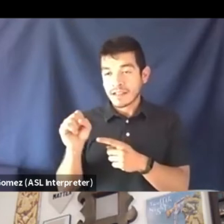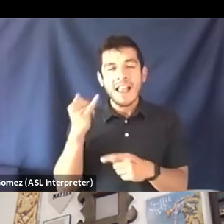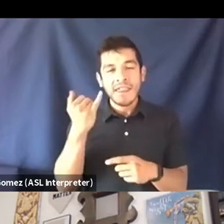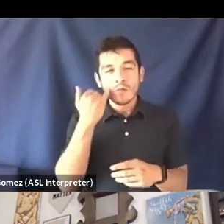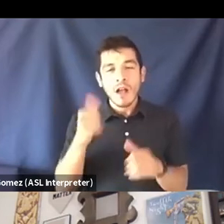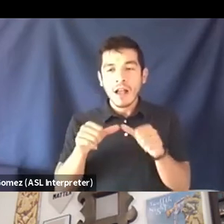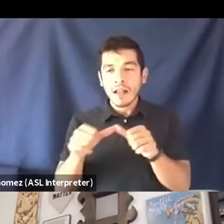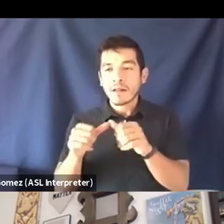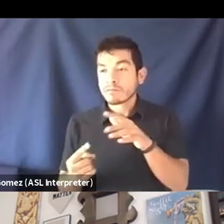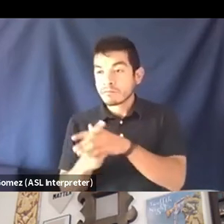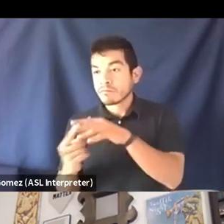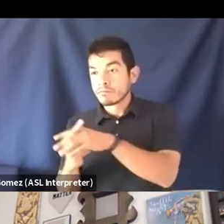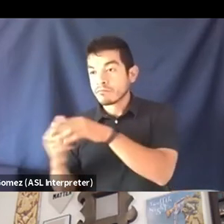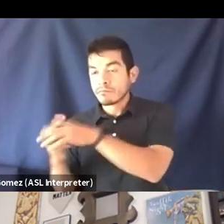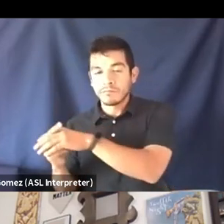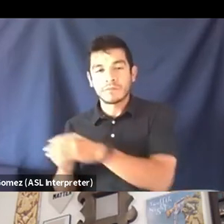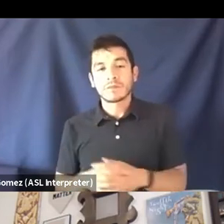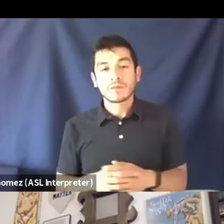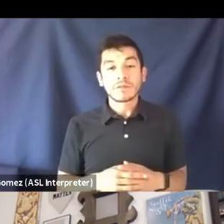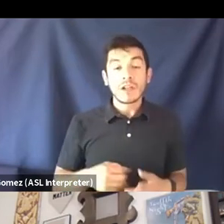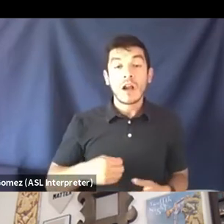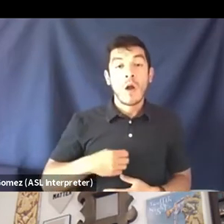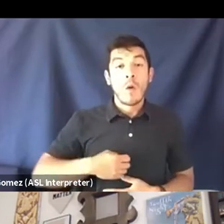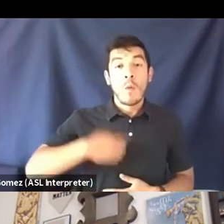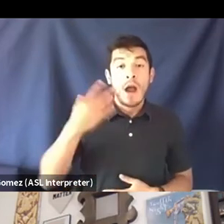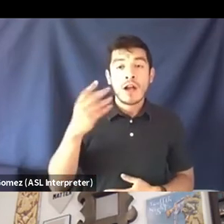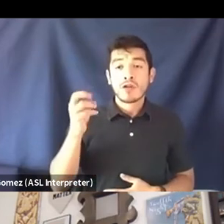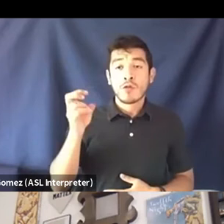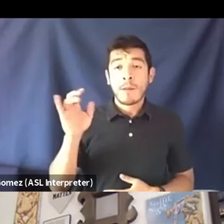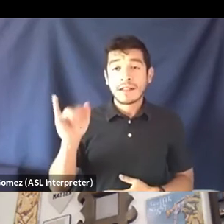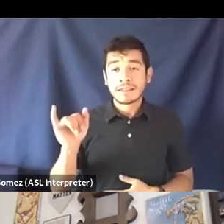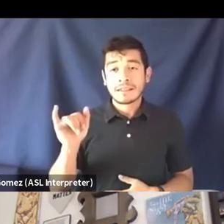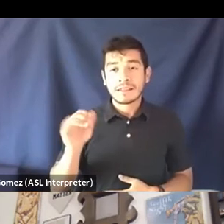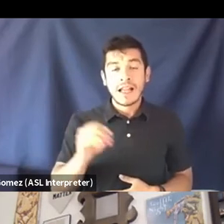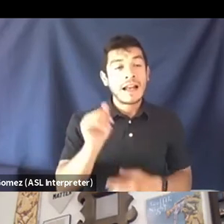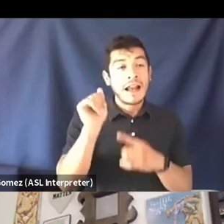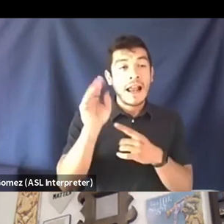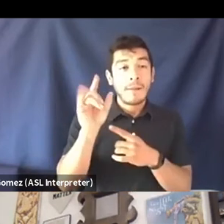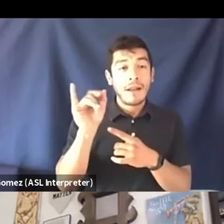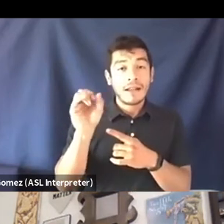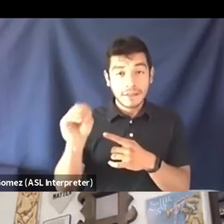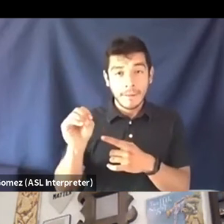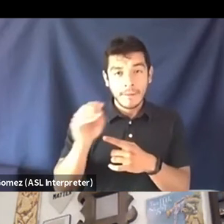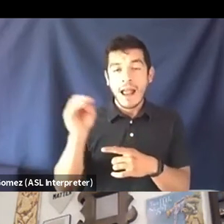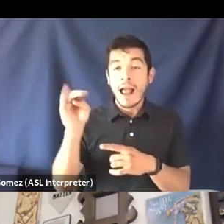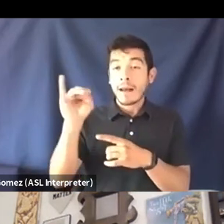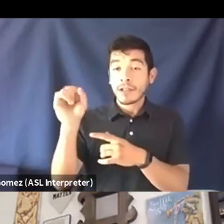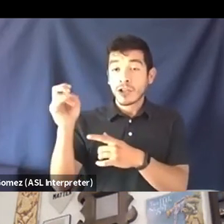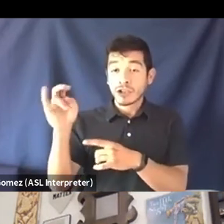white supremacy, ableism, misogyny are at the root of